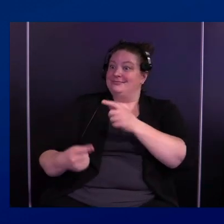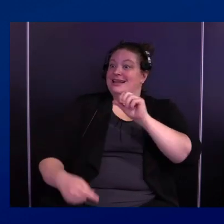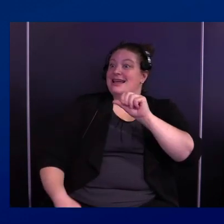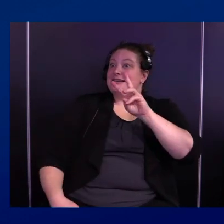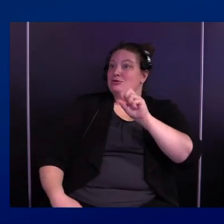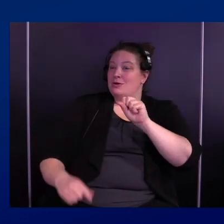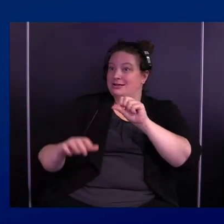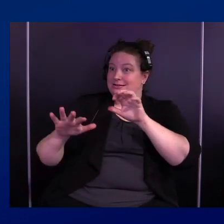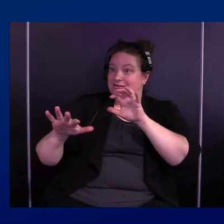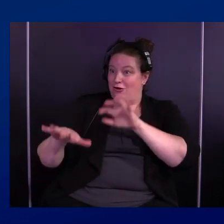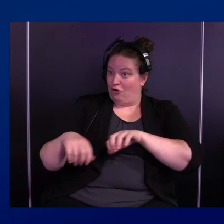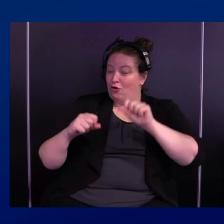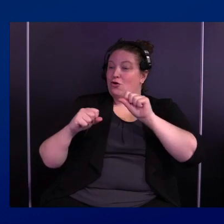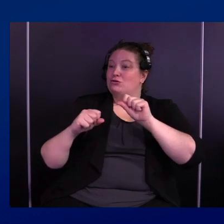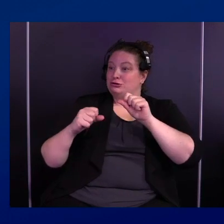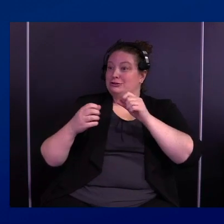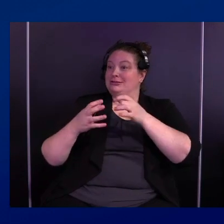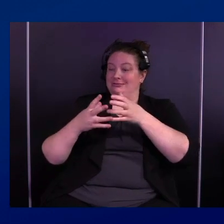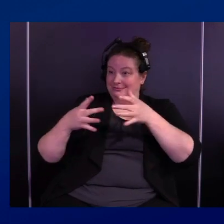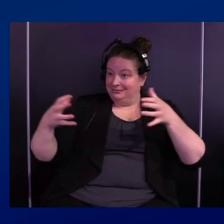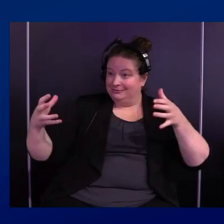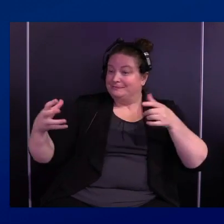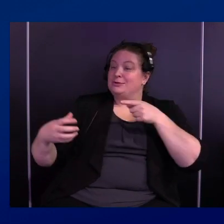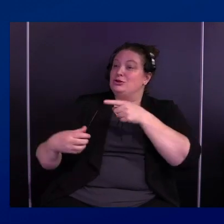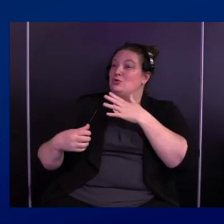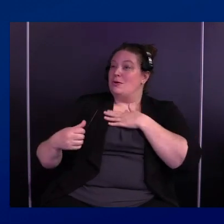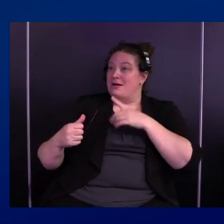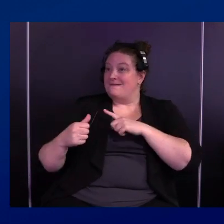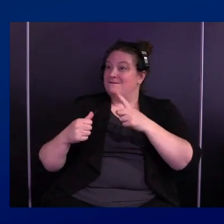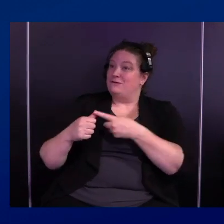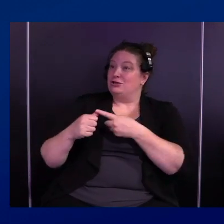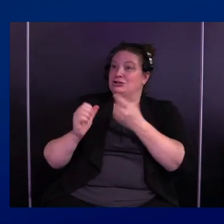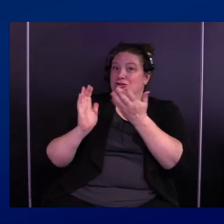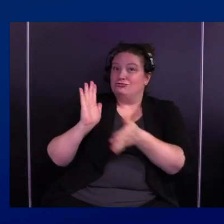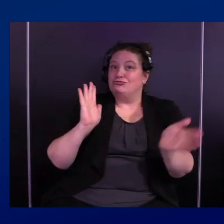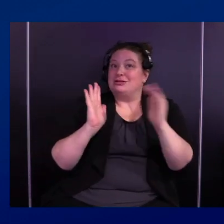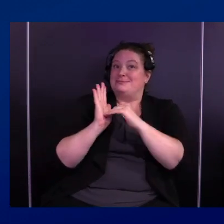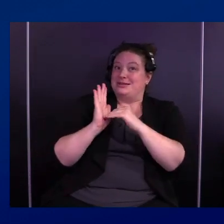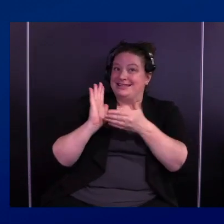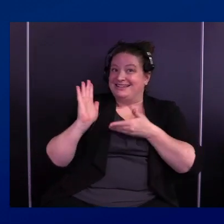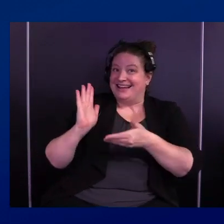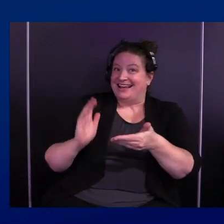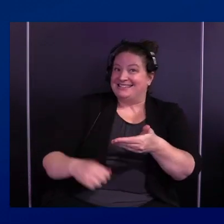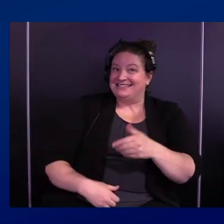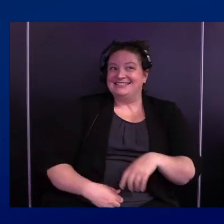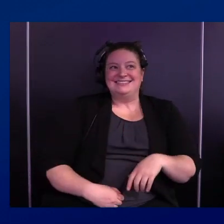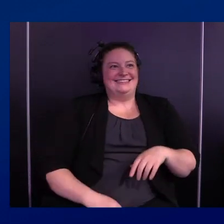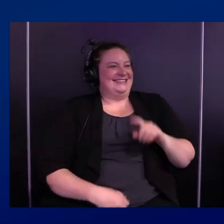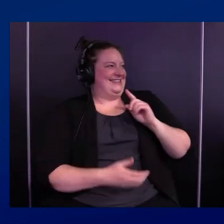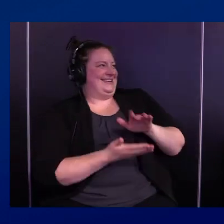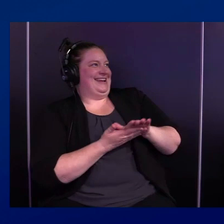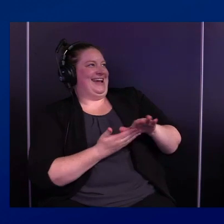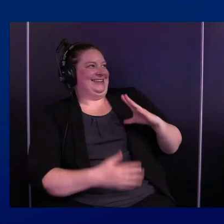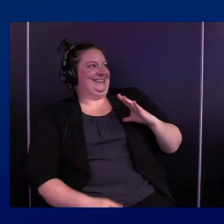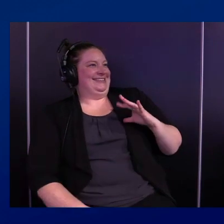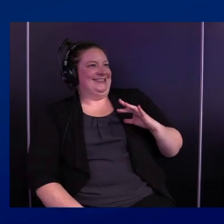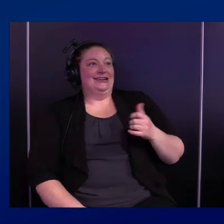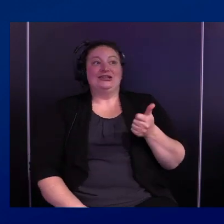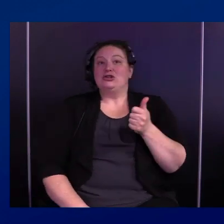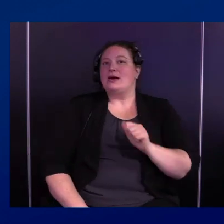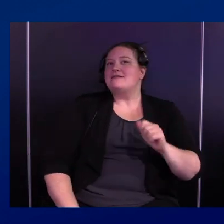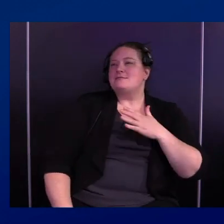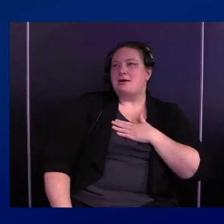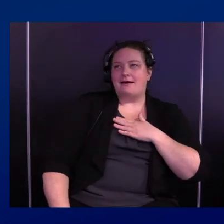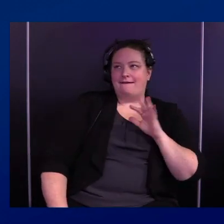host grows, you are my first repeat guest. Nice. So if any of my fans out